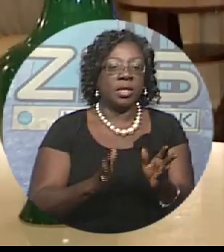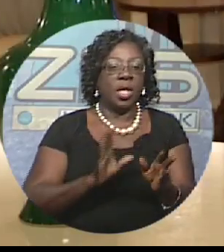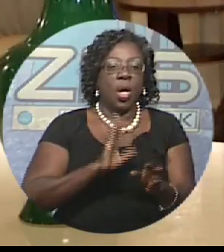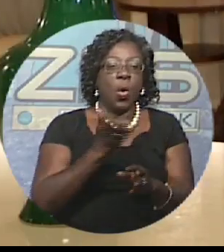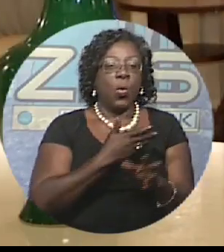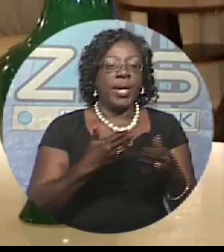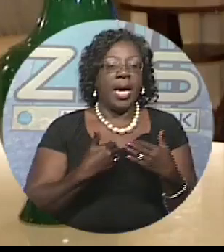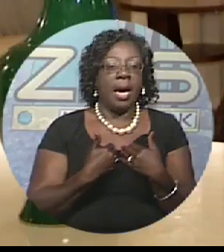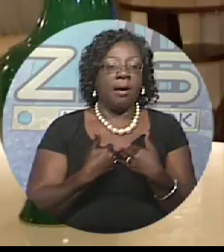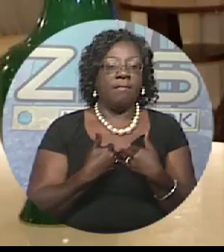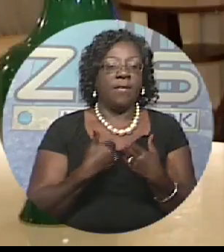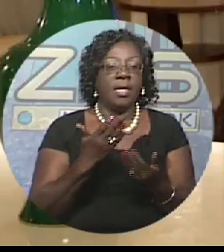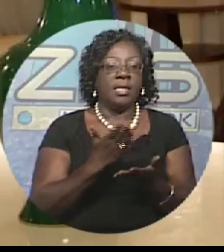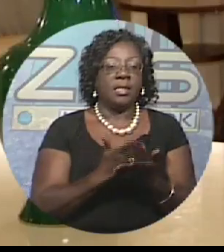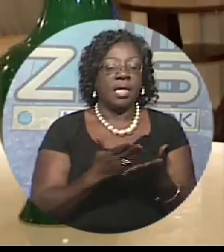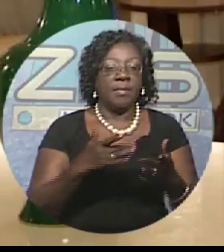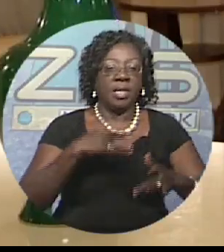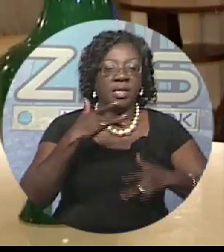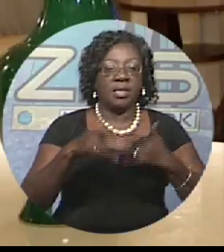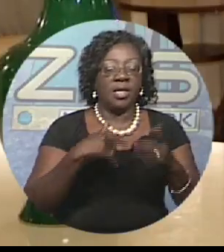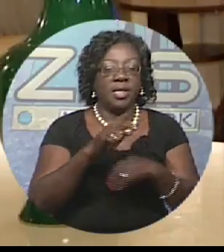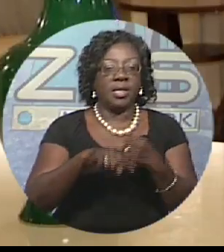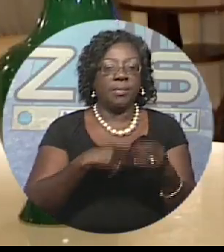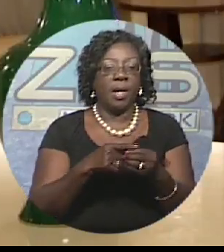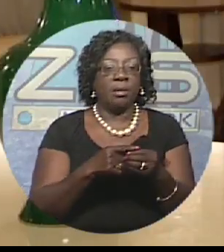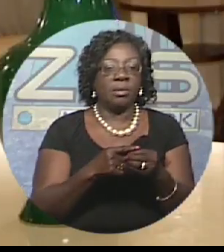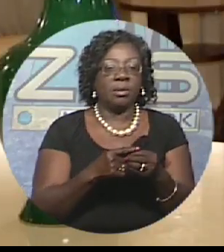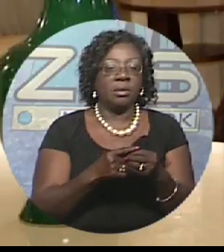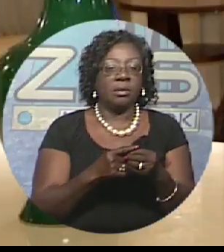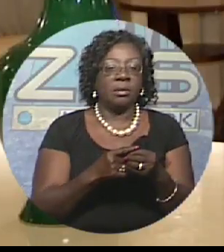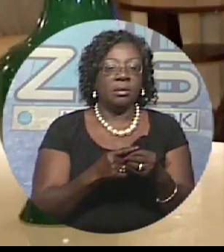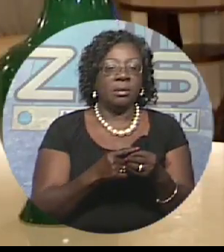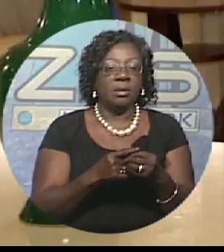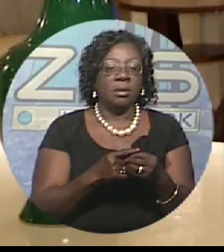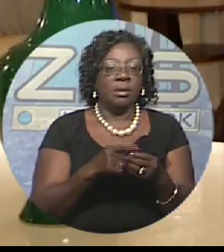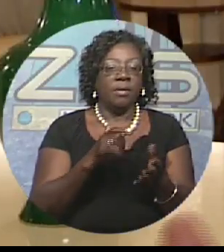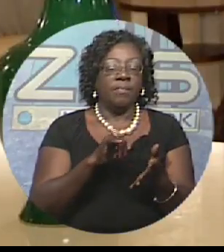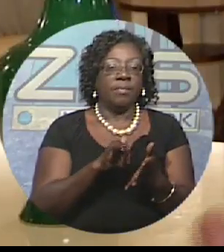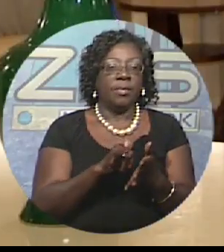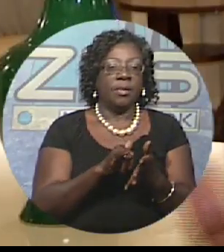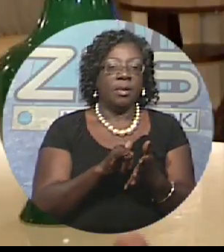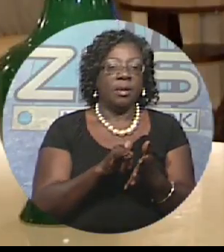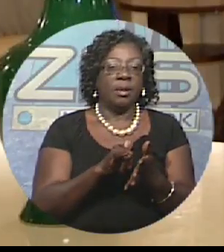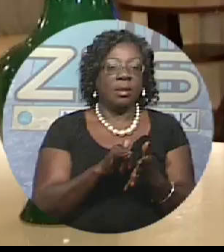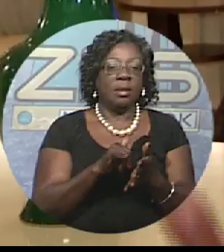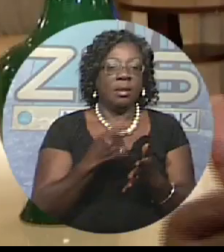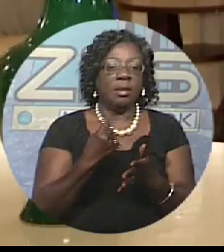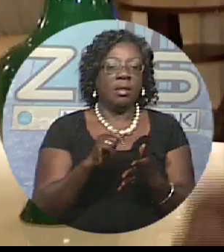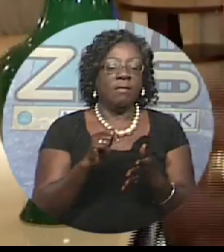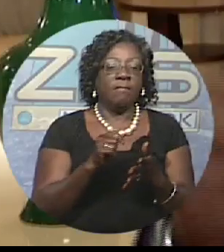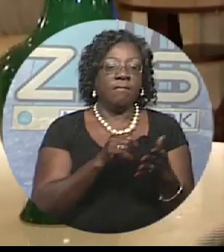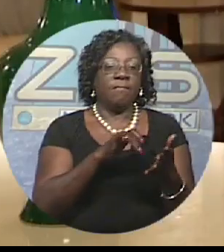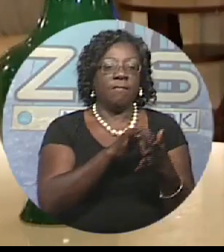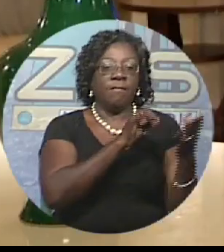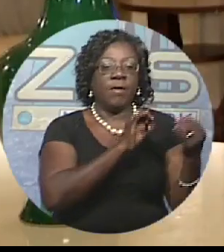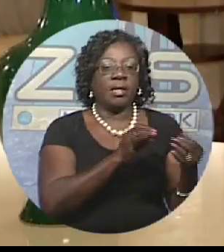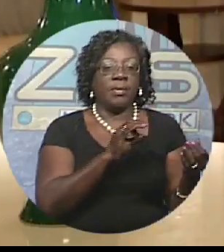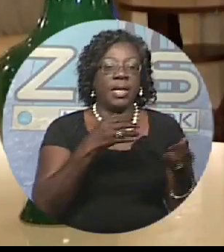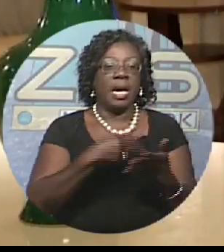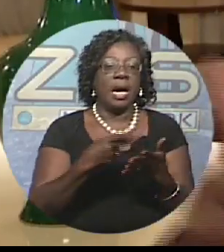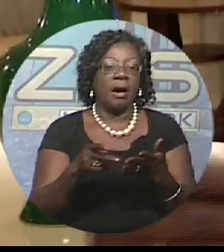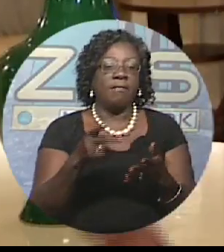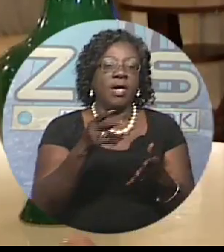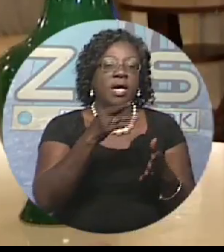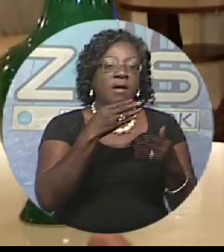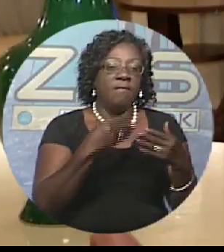We have some concern about the fact that you can't have redundancy